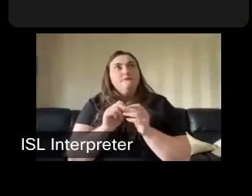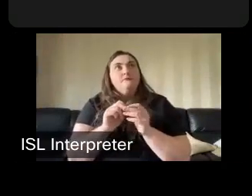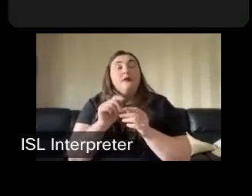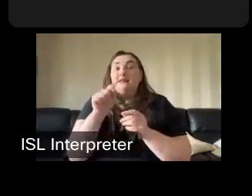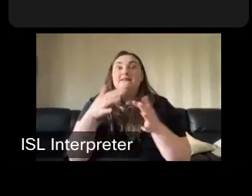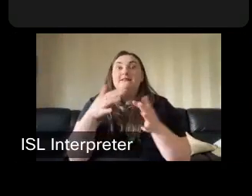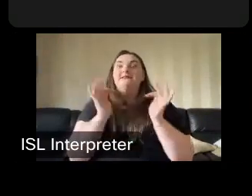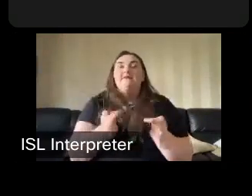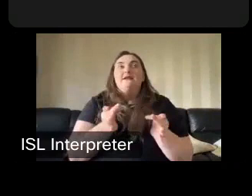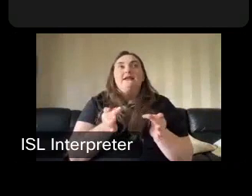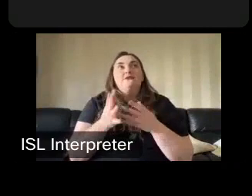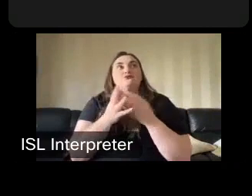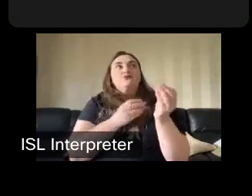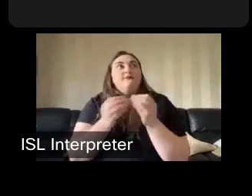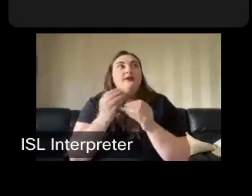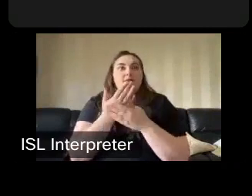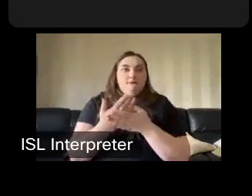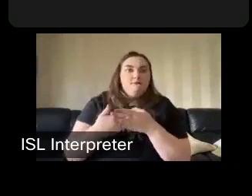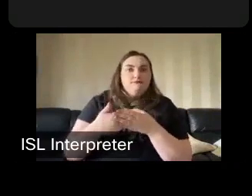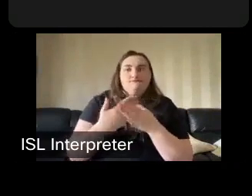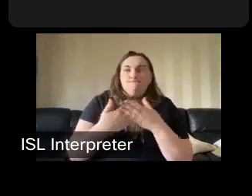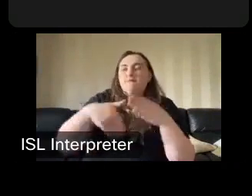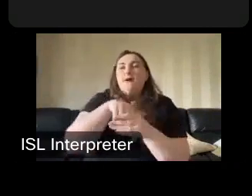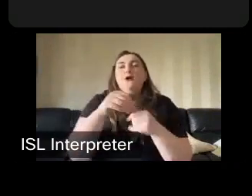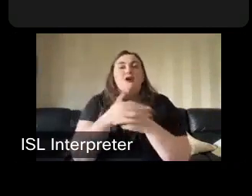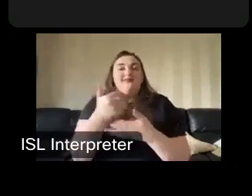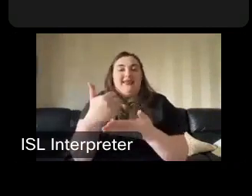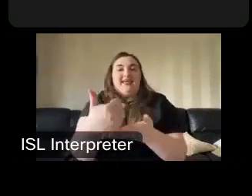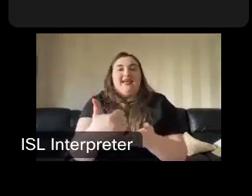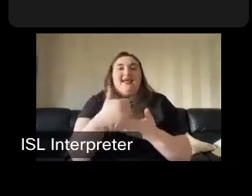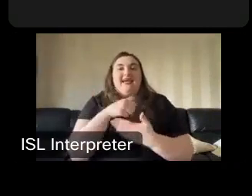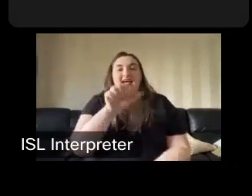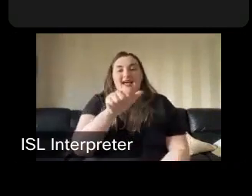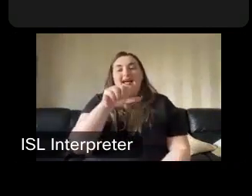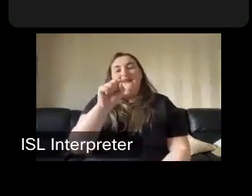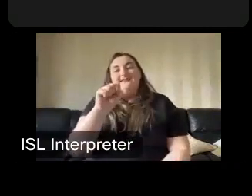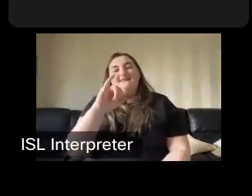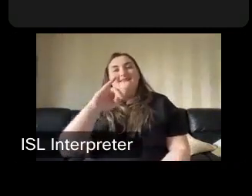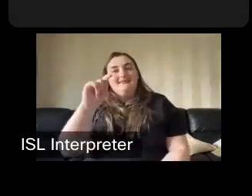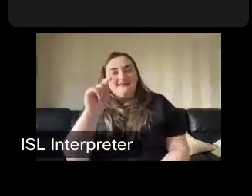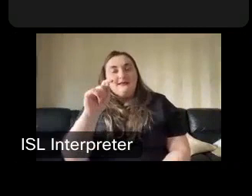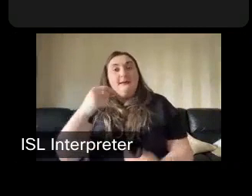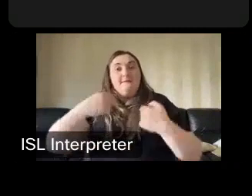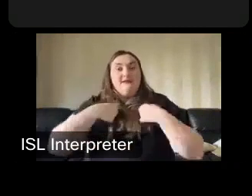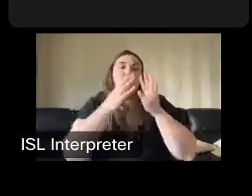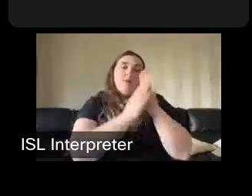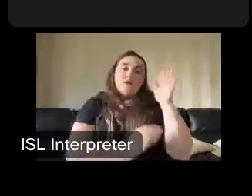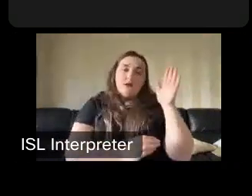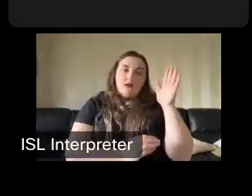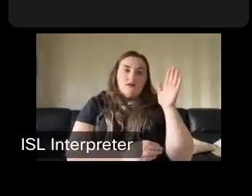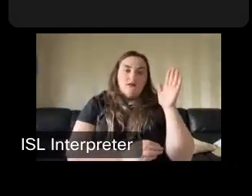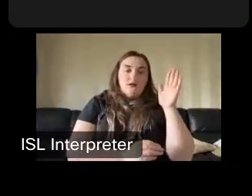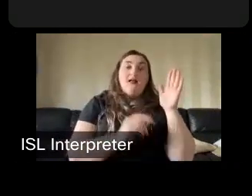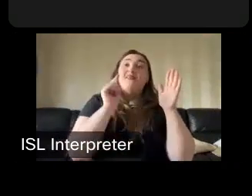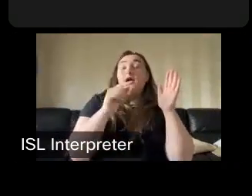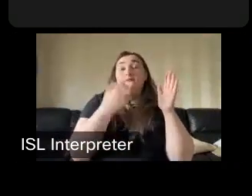certainly something that's part of the Assist Me model, which is advocated by the Open Disclosure Office, which I'm sure a